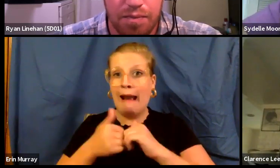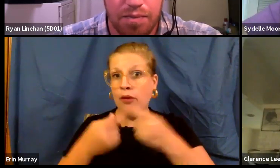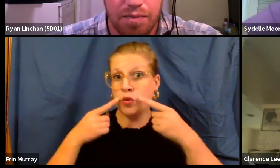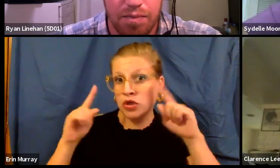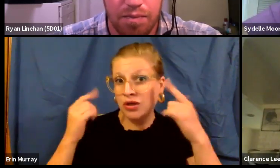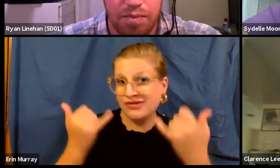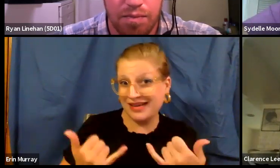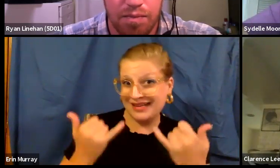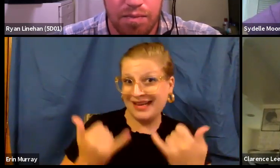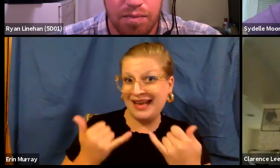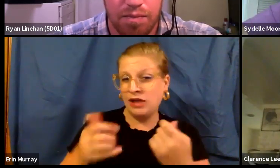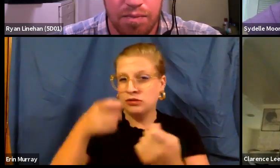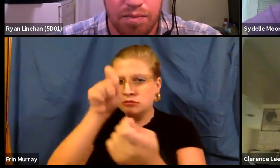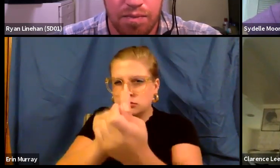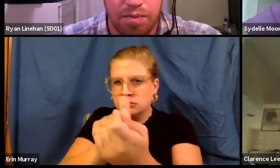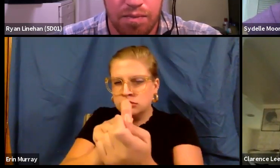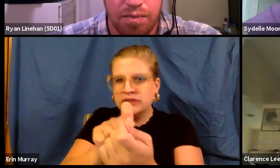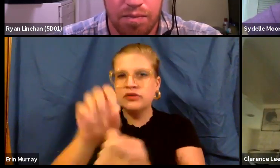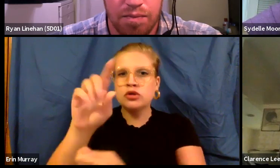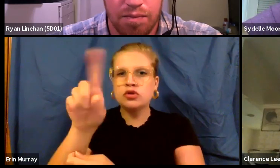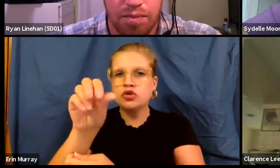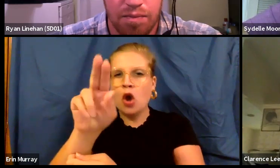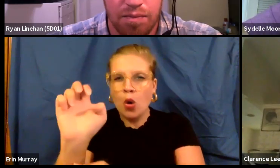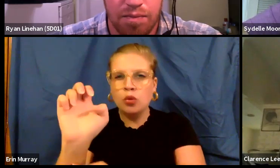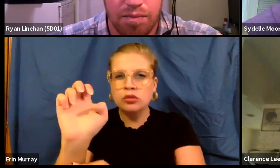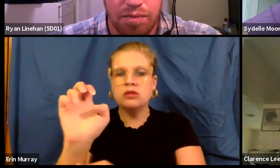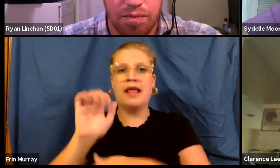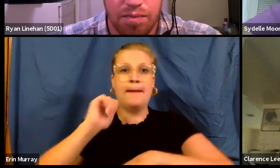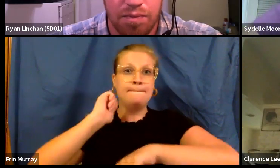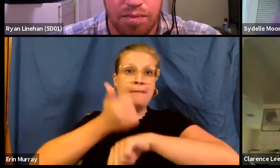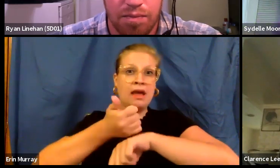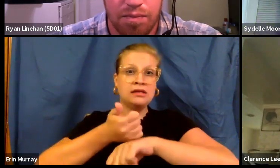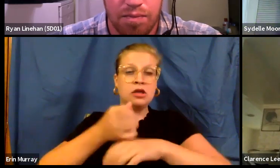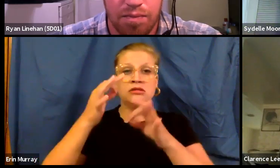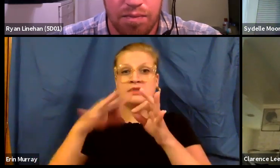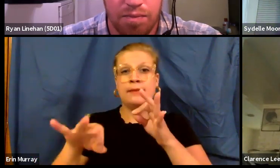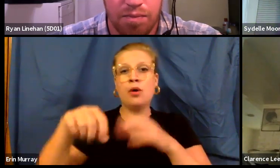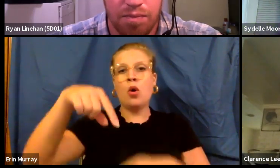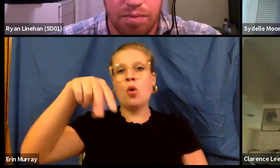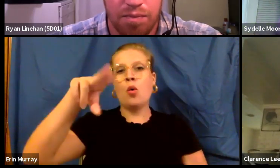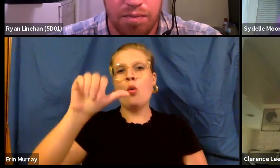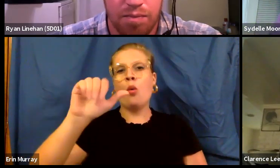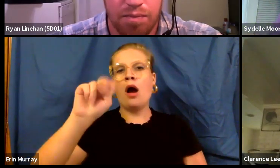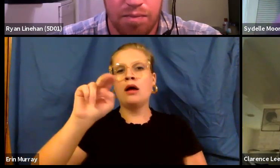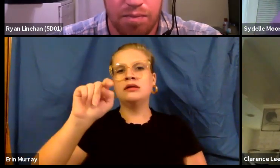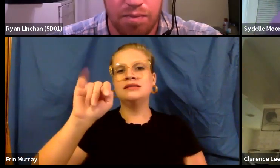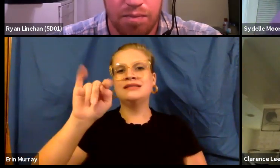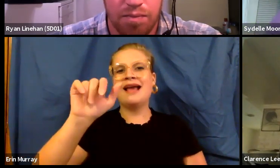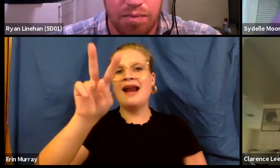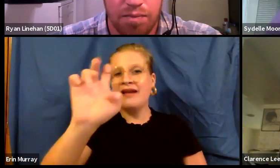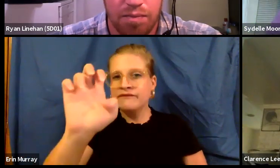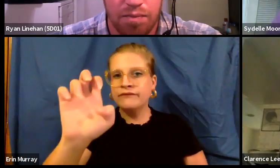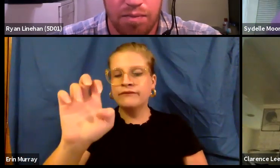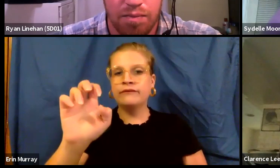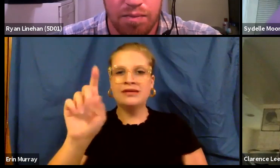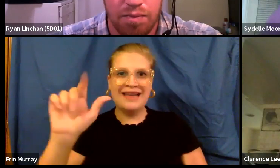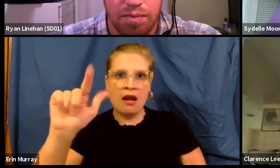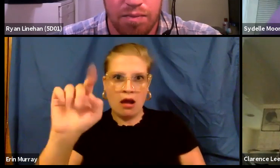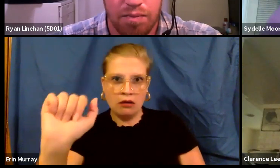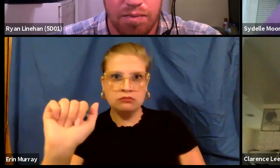they target specific zones, and that's based off simple quantitative data. So they may be saying